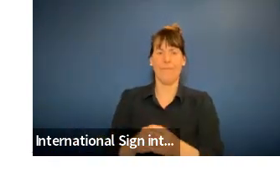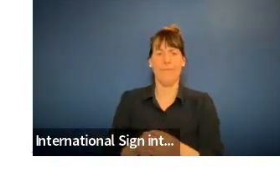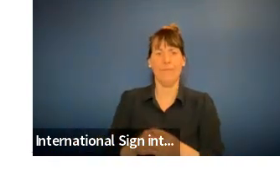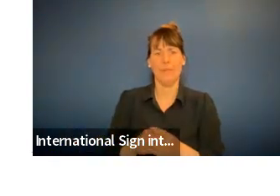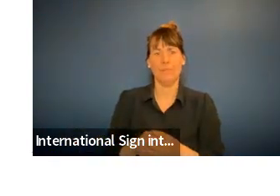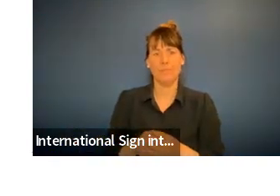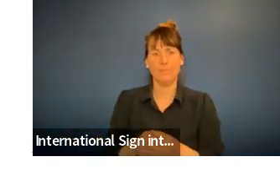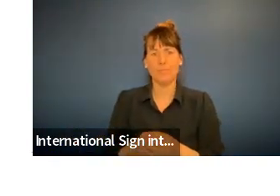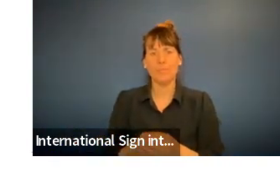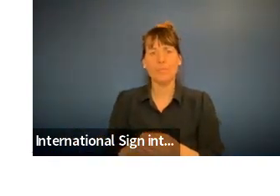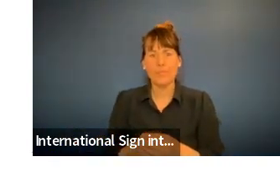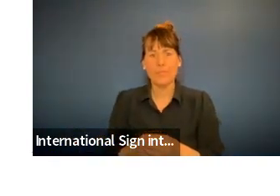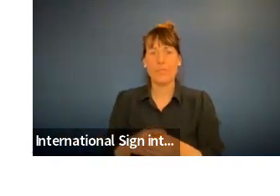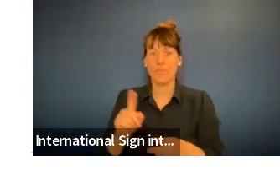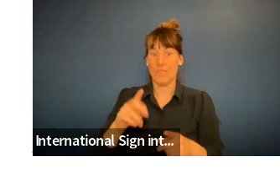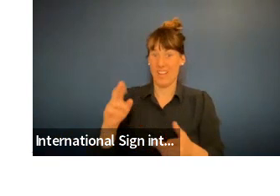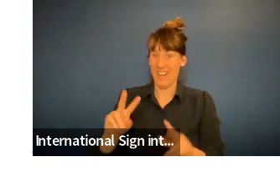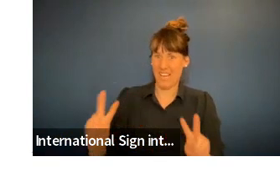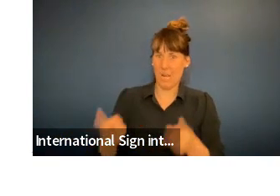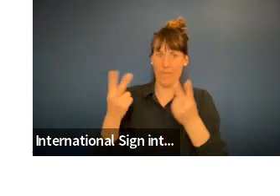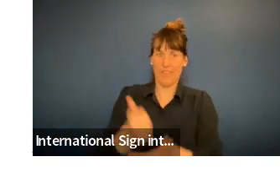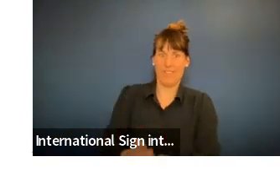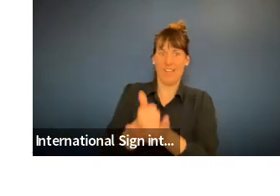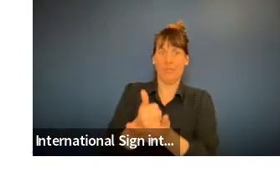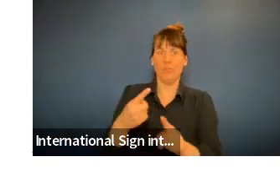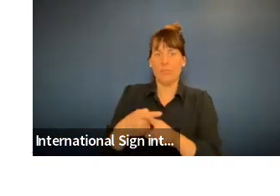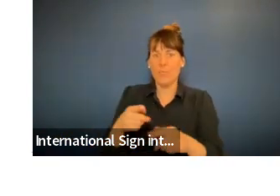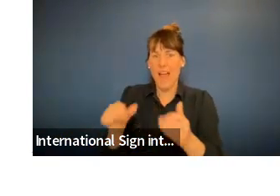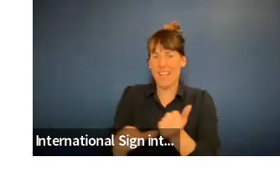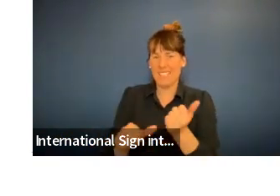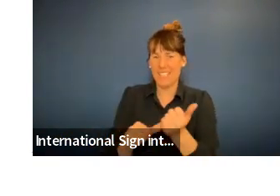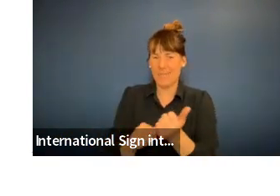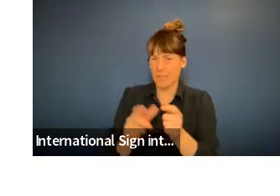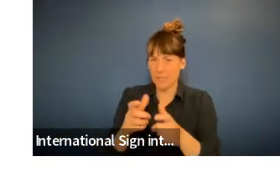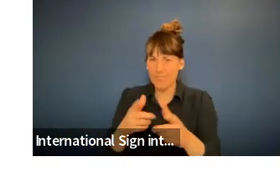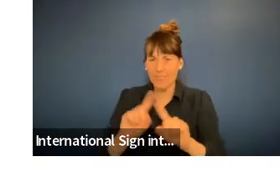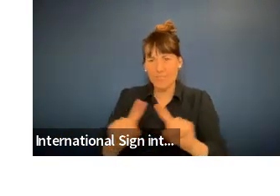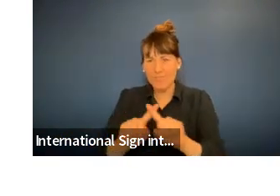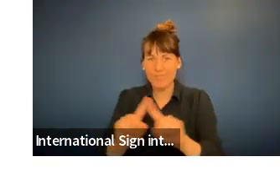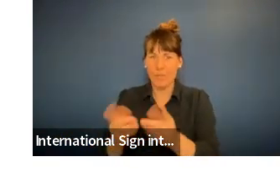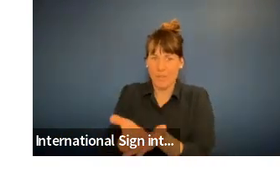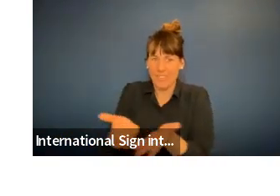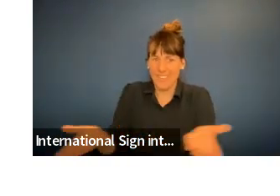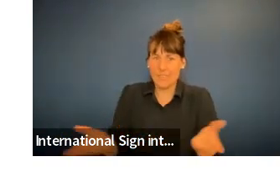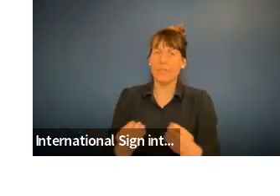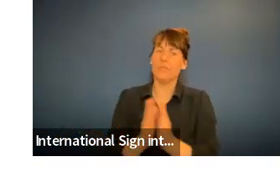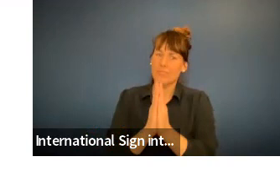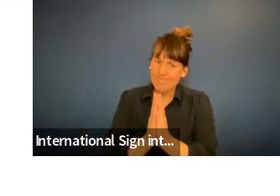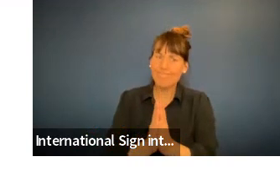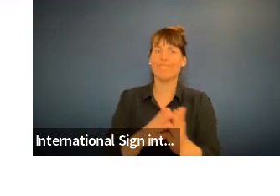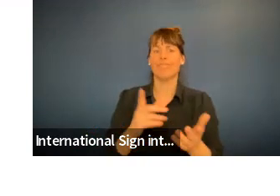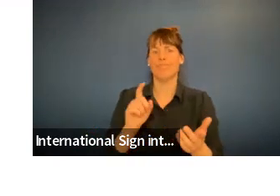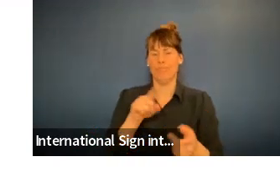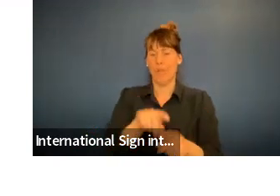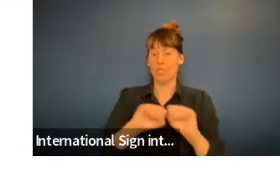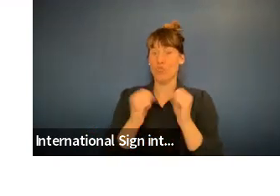So social health protection is a very encouraging policy instrument for addressing disability-related costs. It is